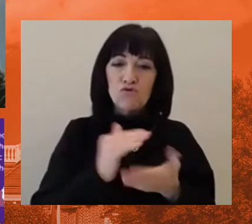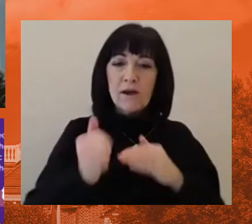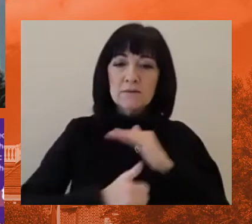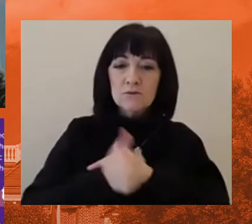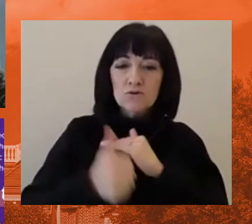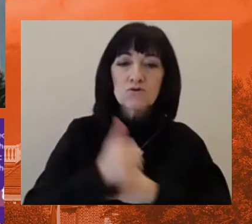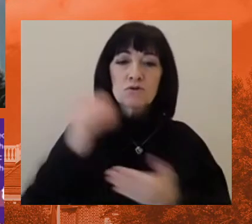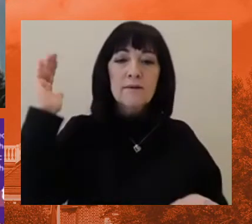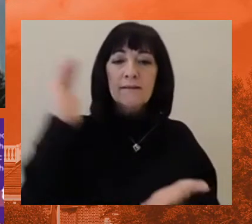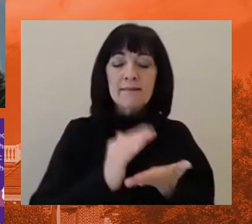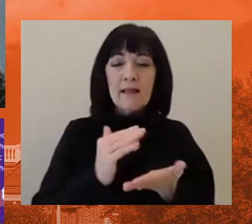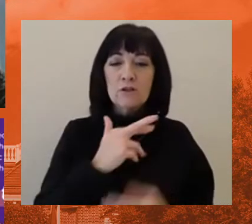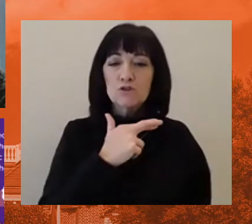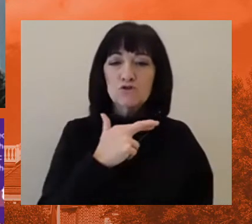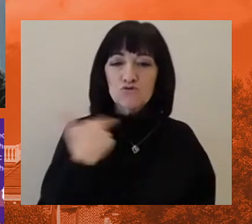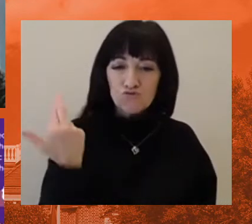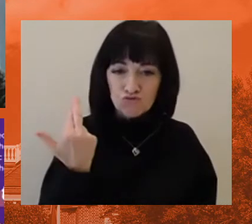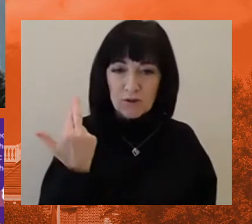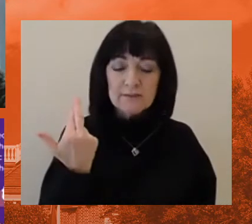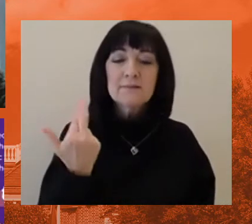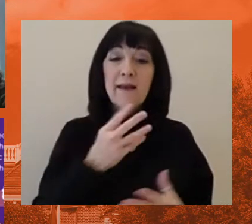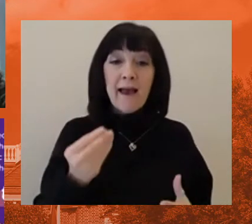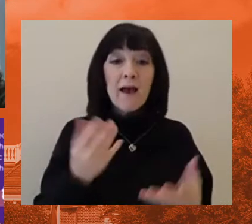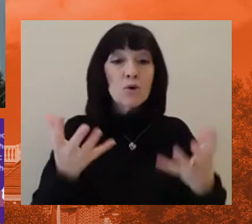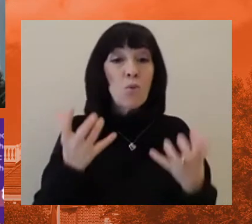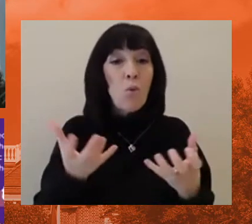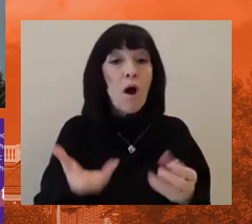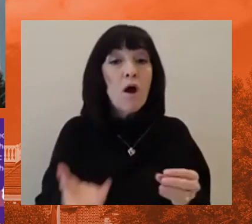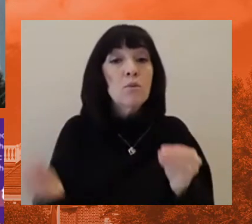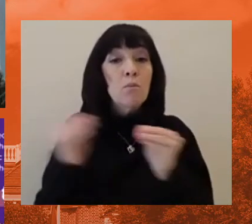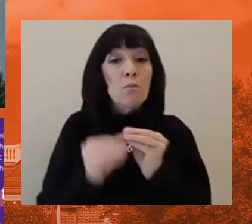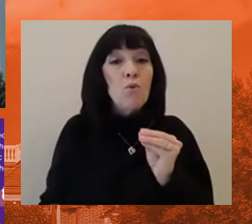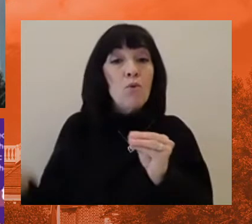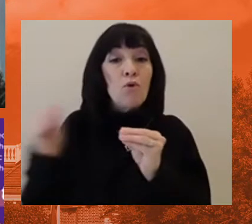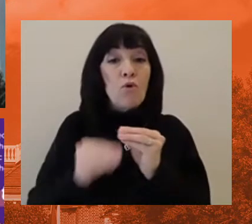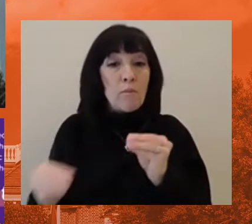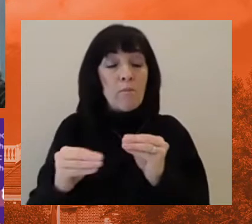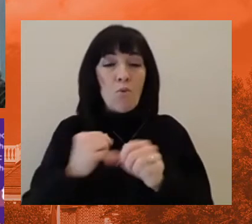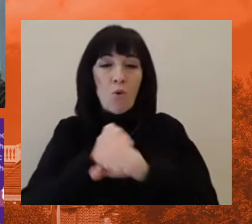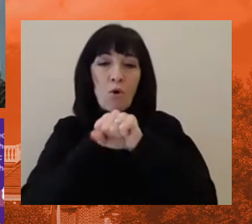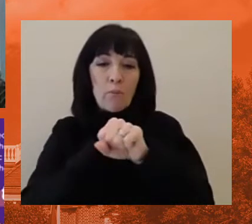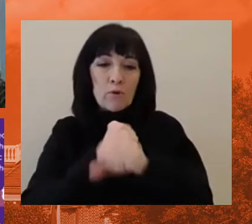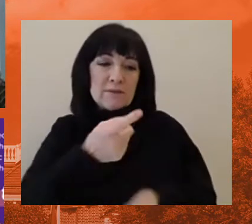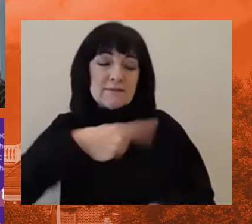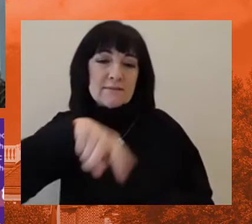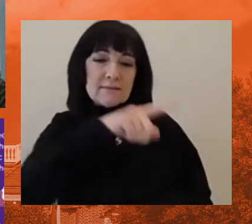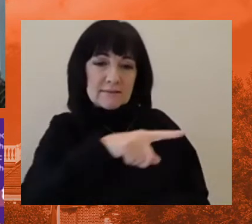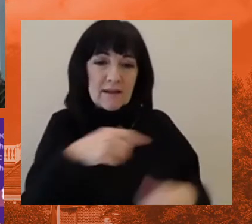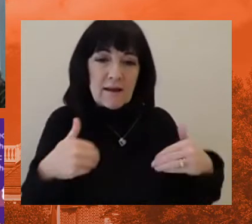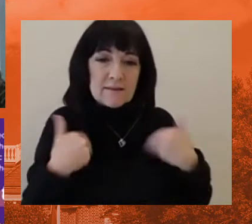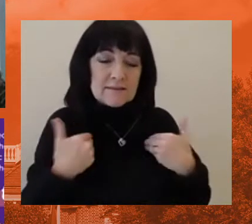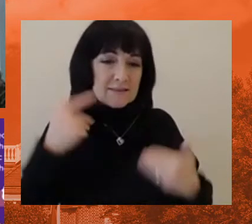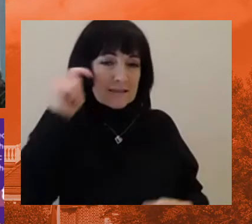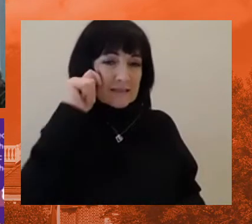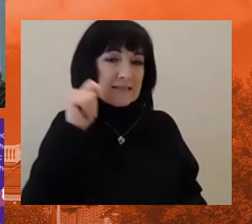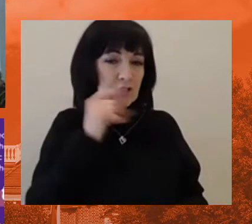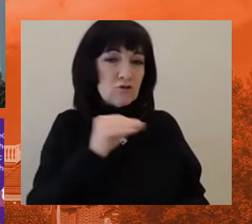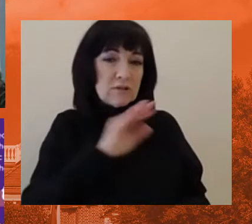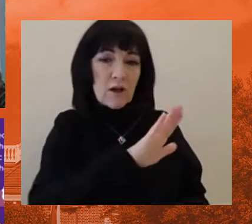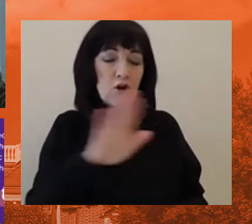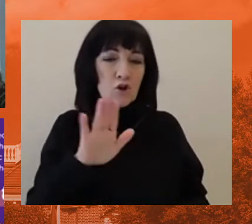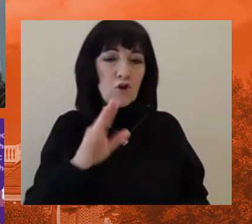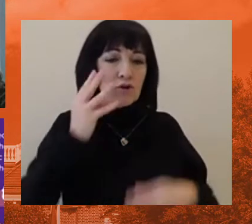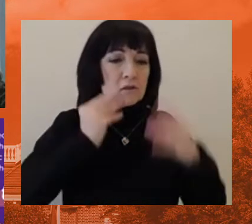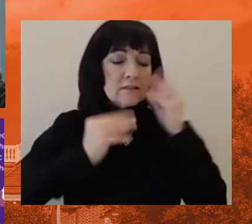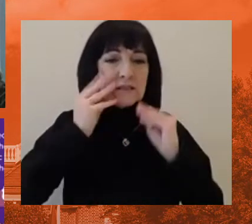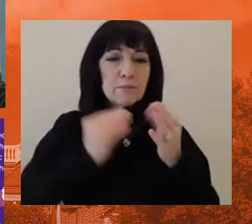the protective factors that underlie teen dating violence. Providing education on